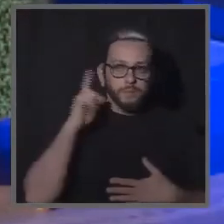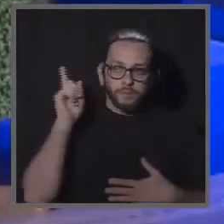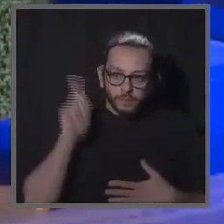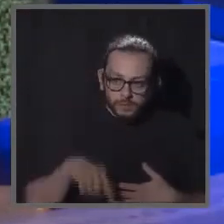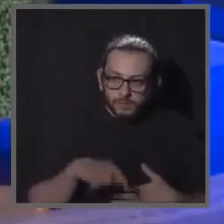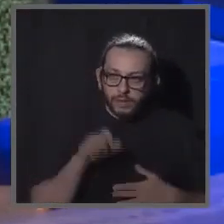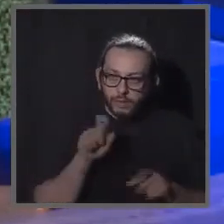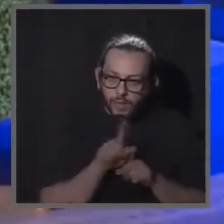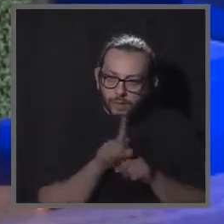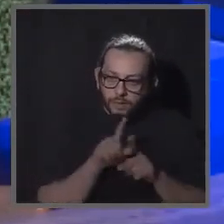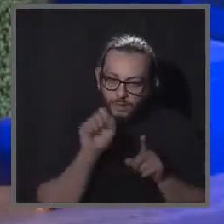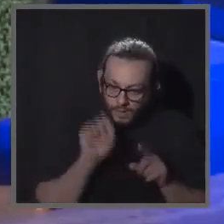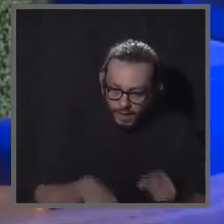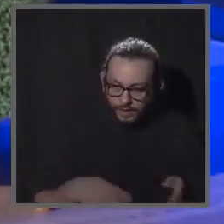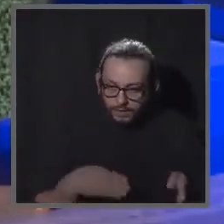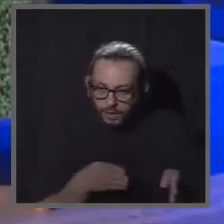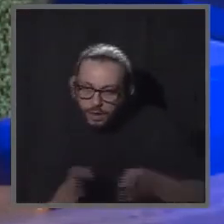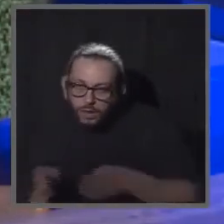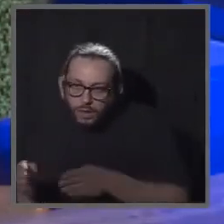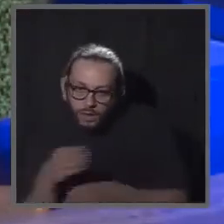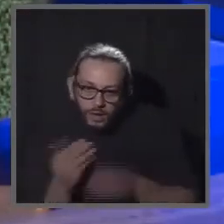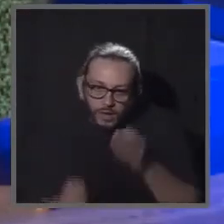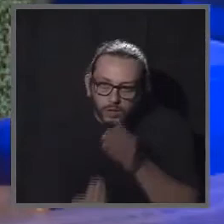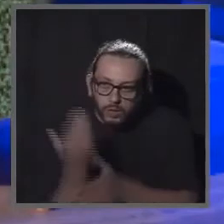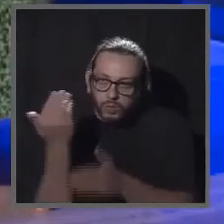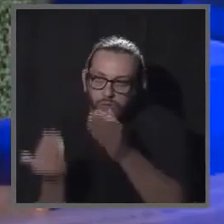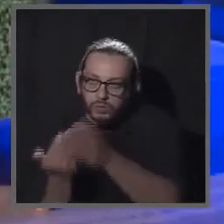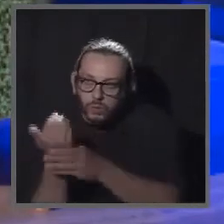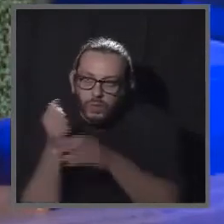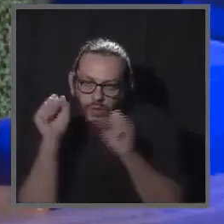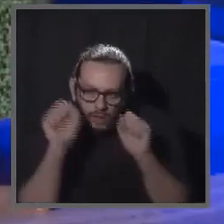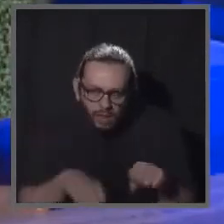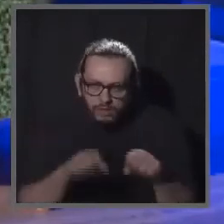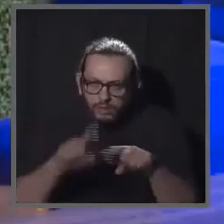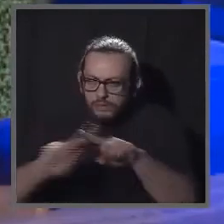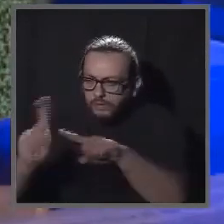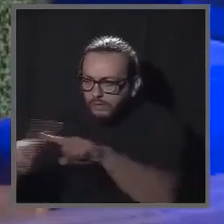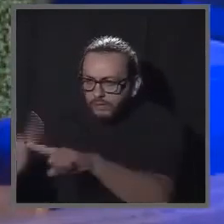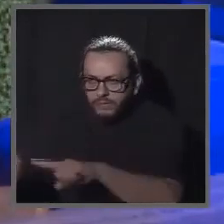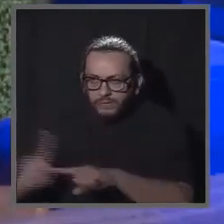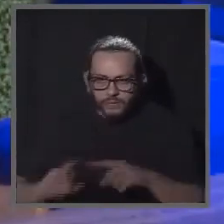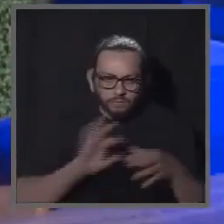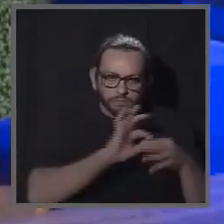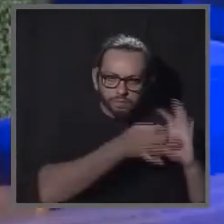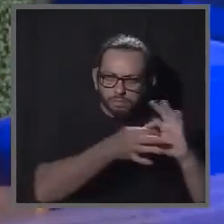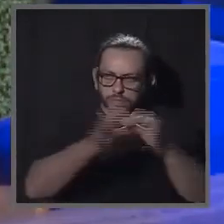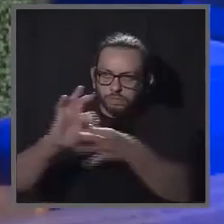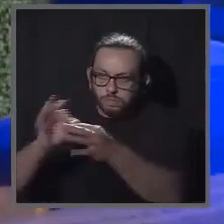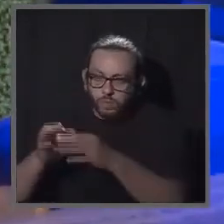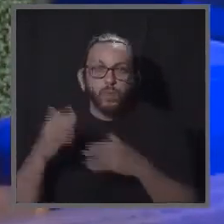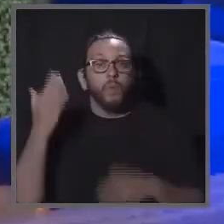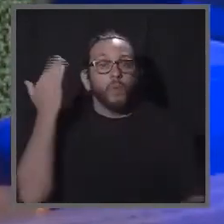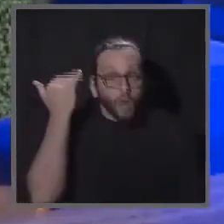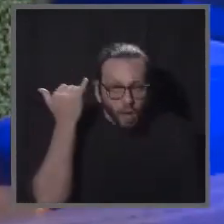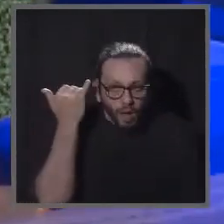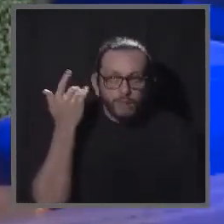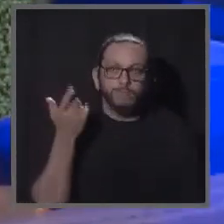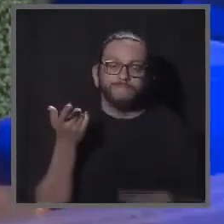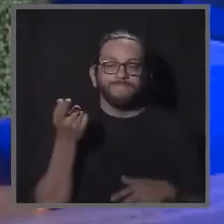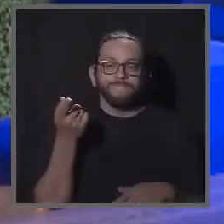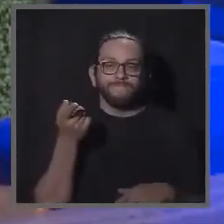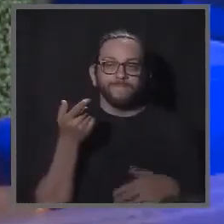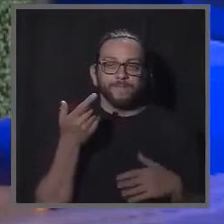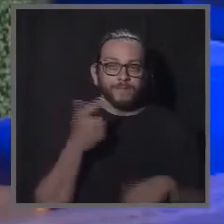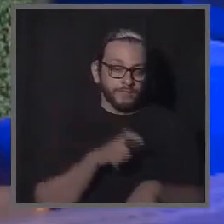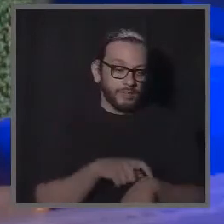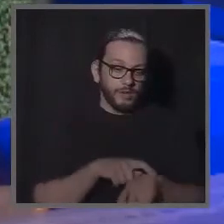strategies that are cross-sectoral strategies, because these times that we've lived and all